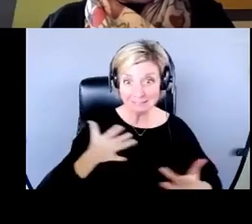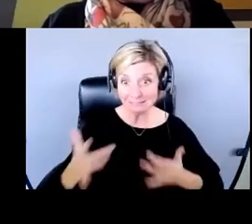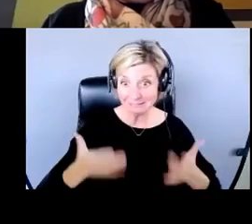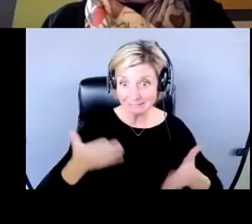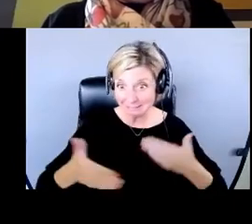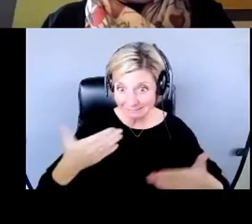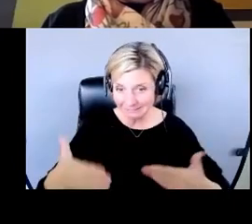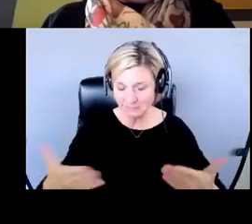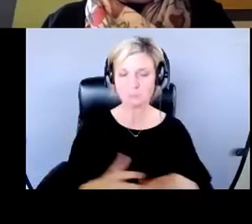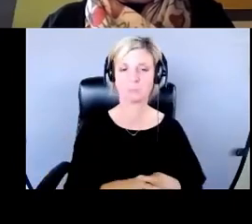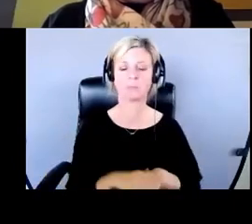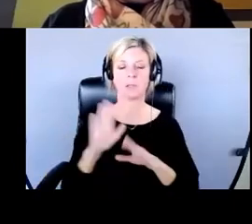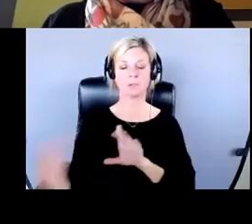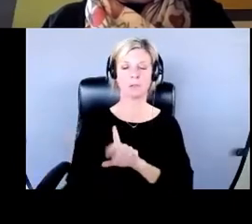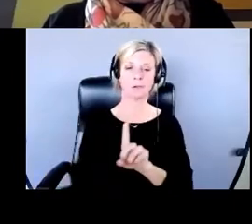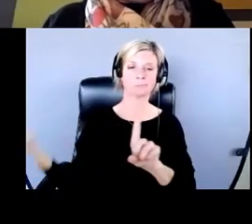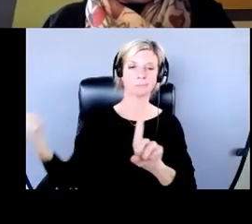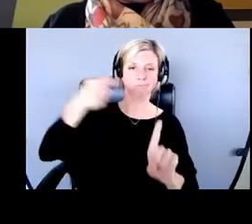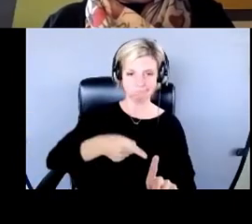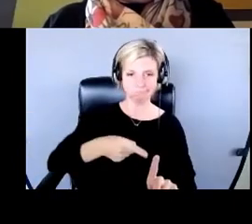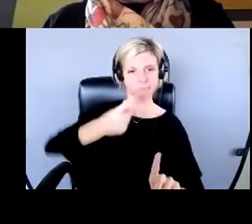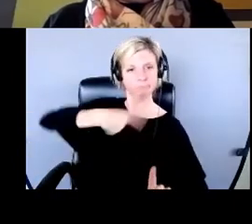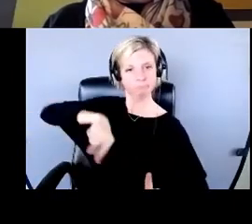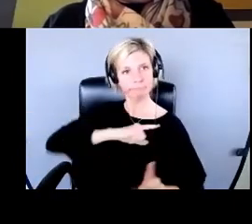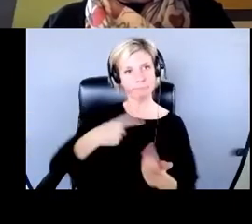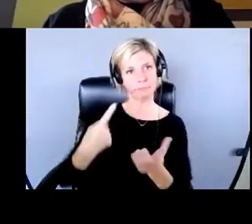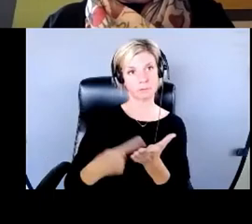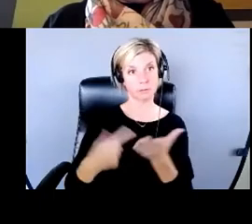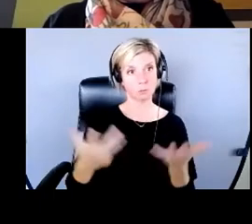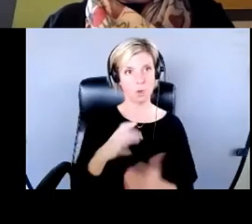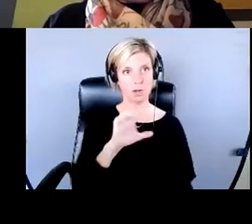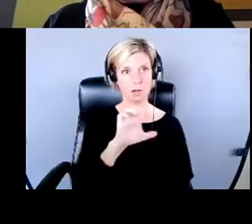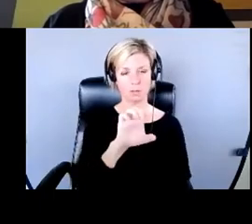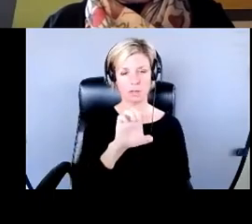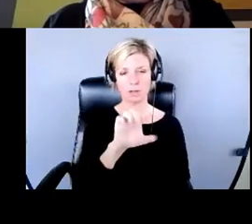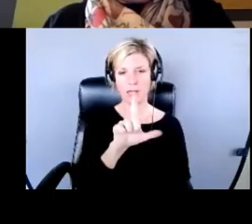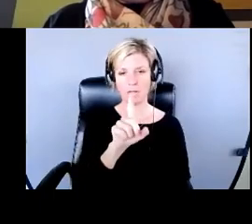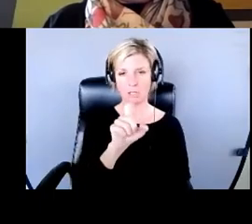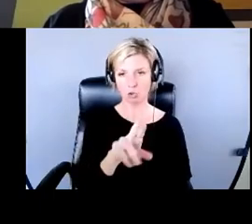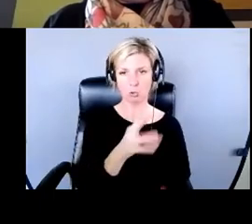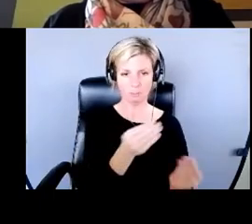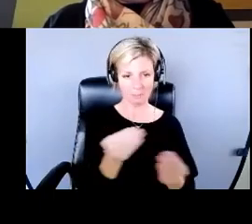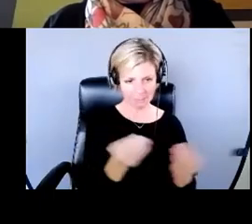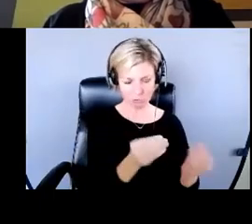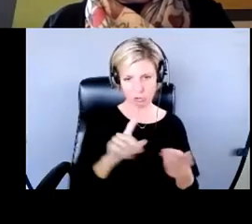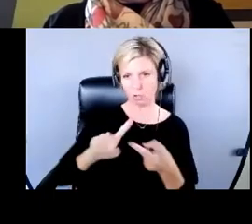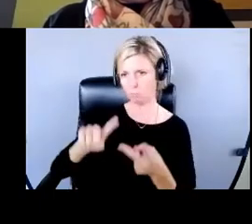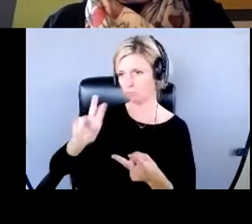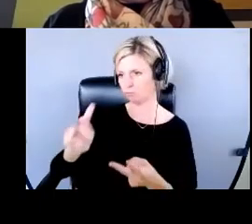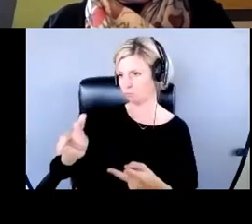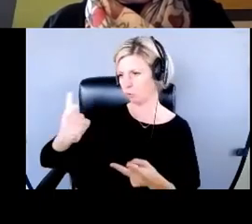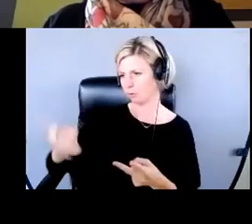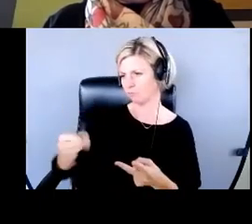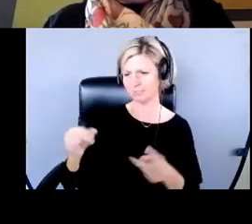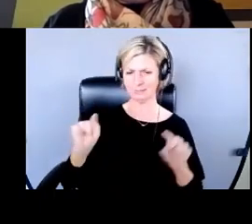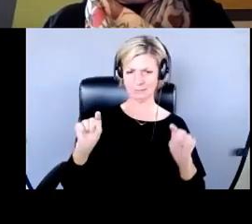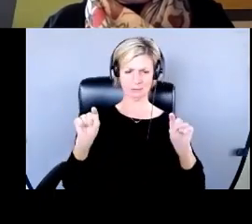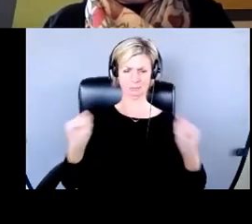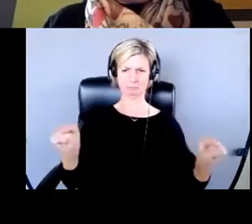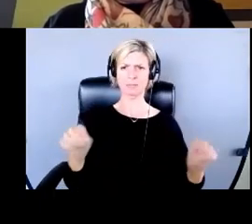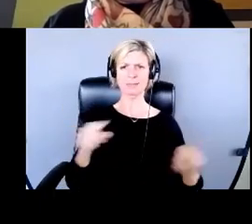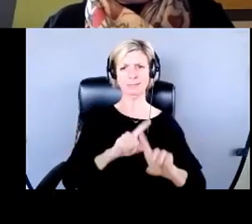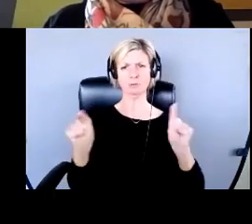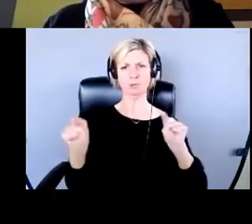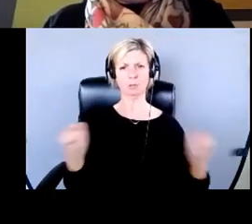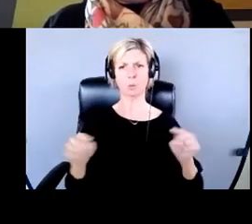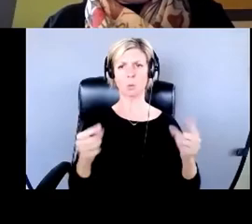differences between elder mediation and restorative justice. And Joan, you mentioned that elder mediation